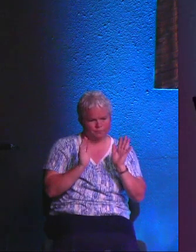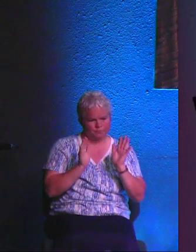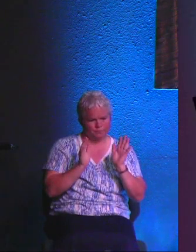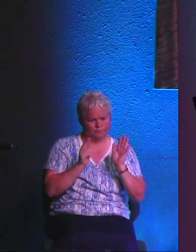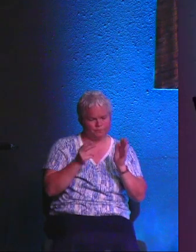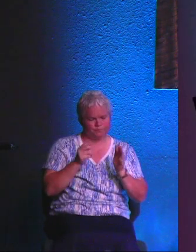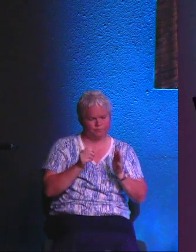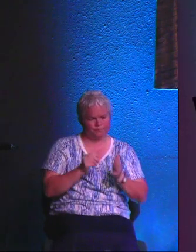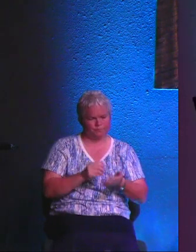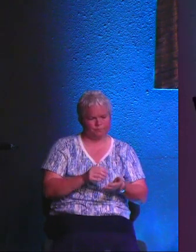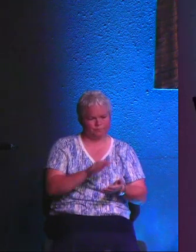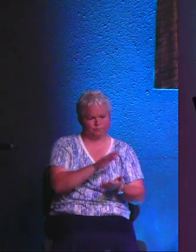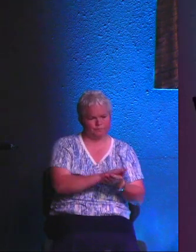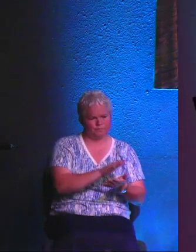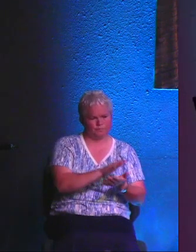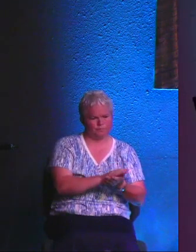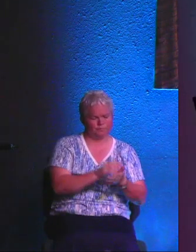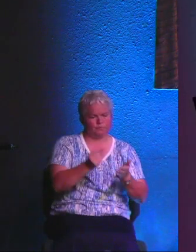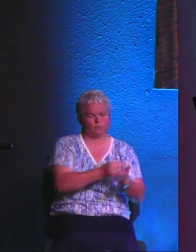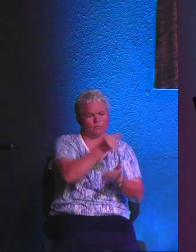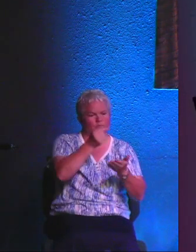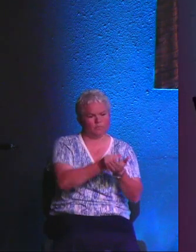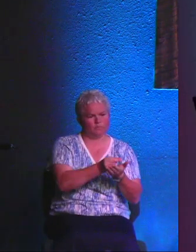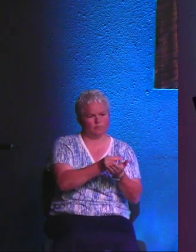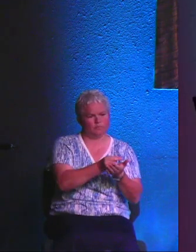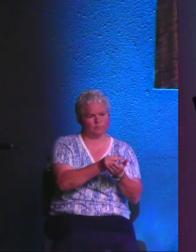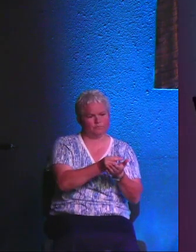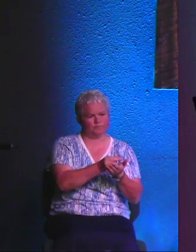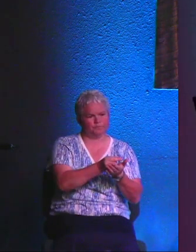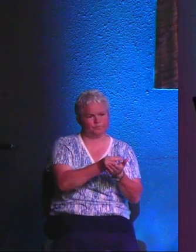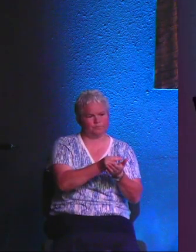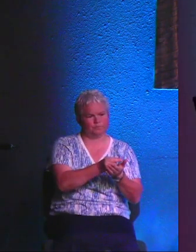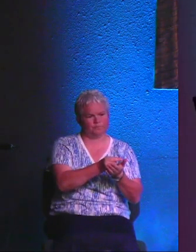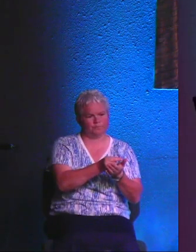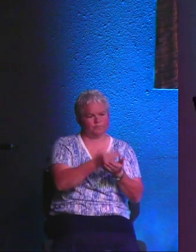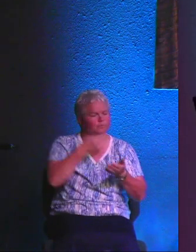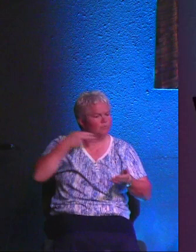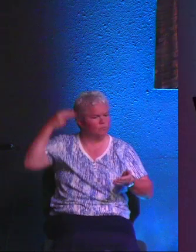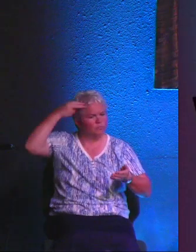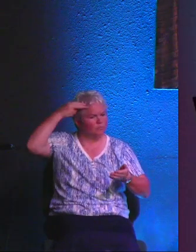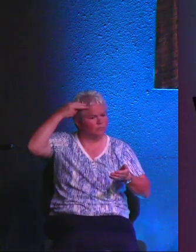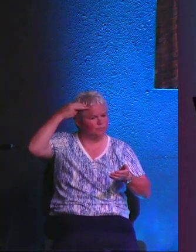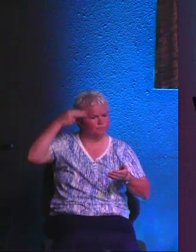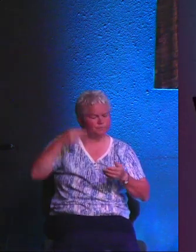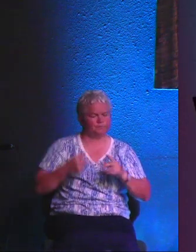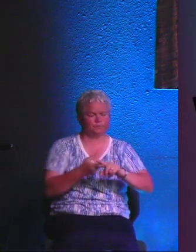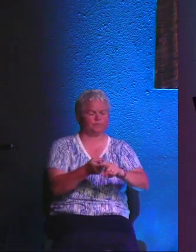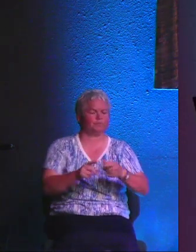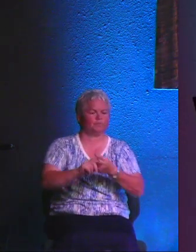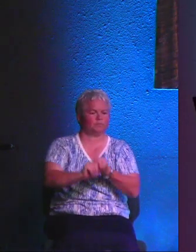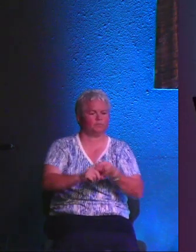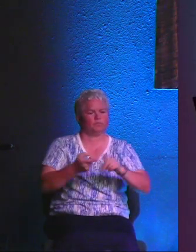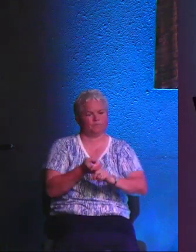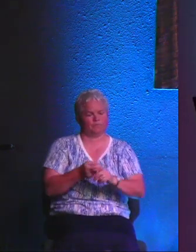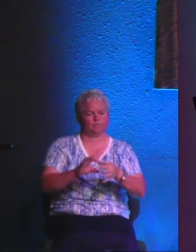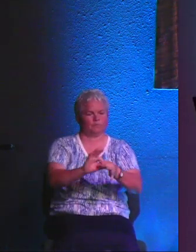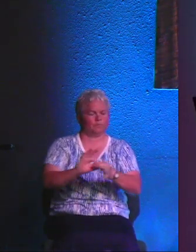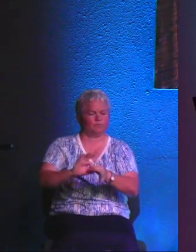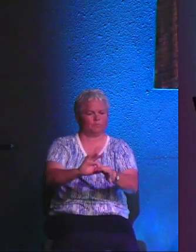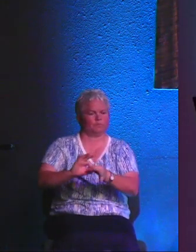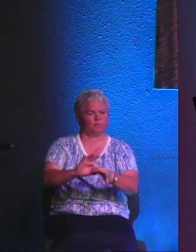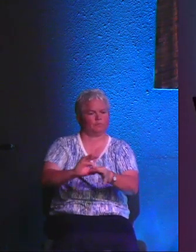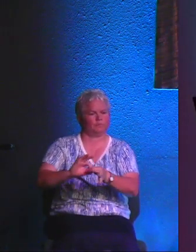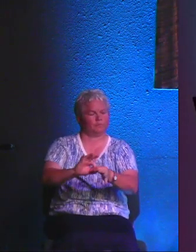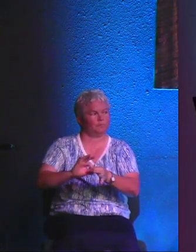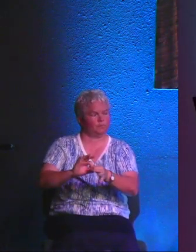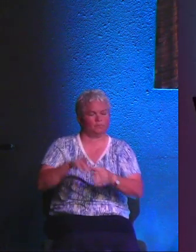graduated from middle school and made it halfway through high school. I was in a couple of relationships. I left one, stayed with the